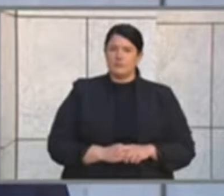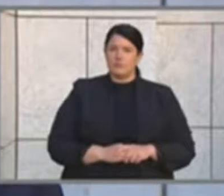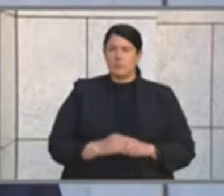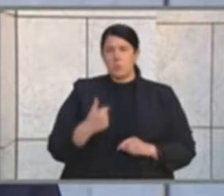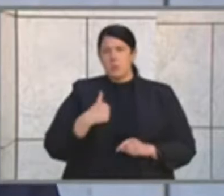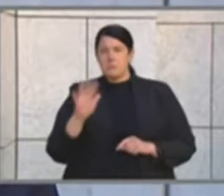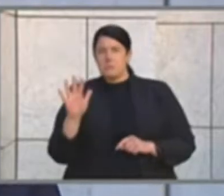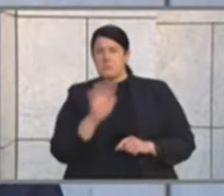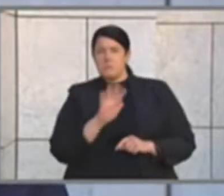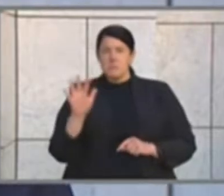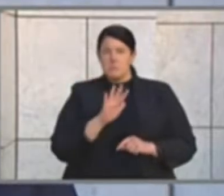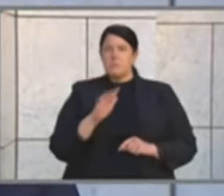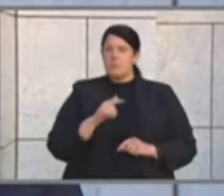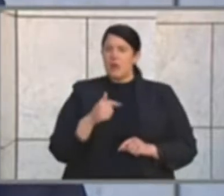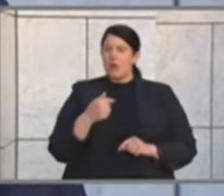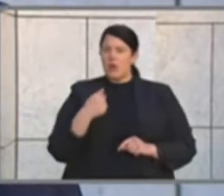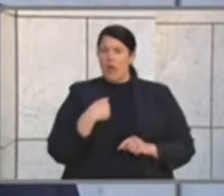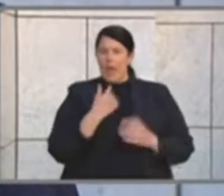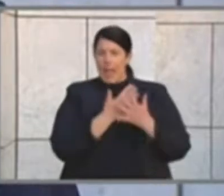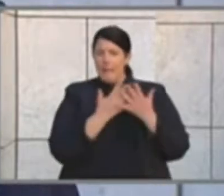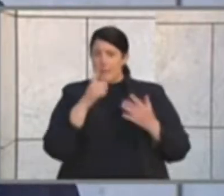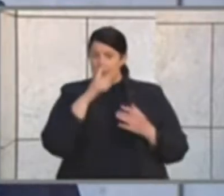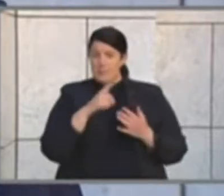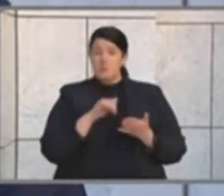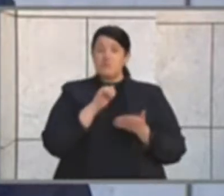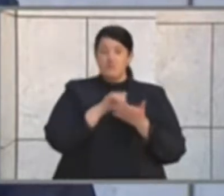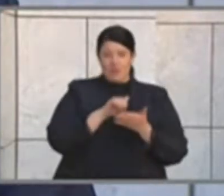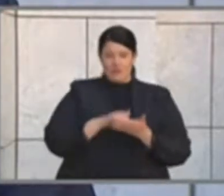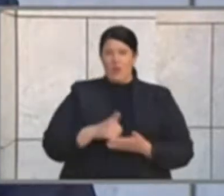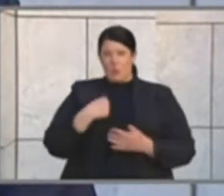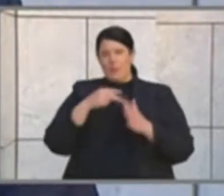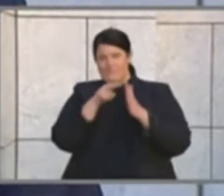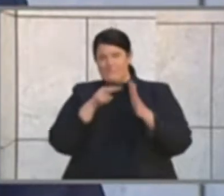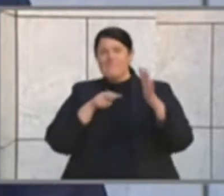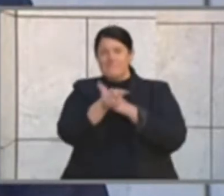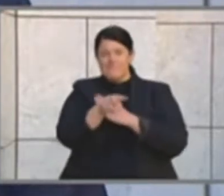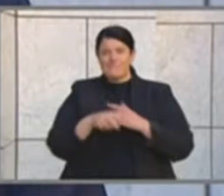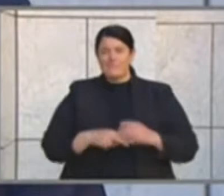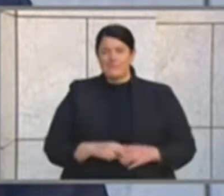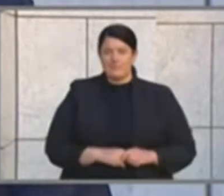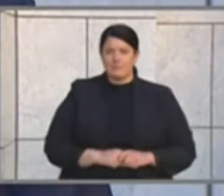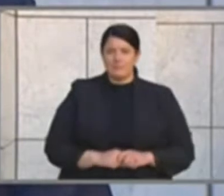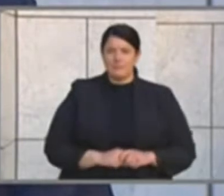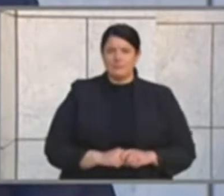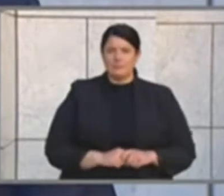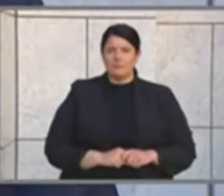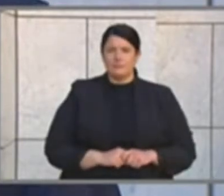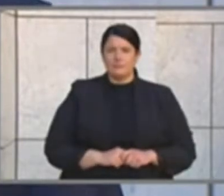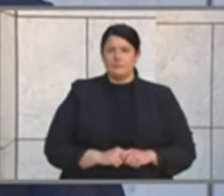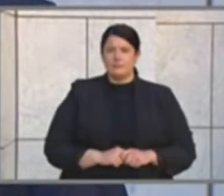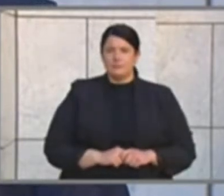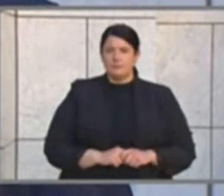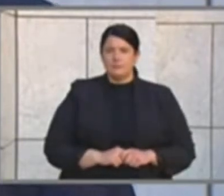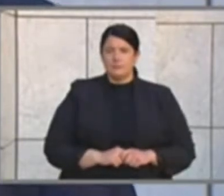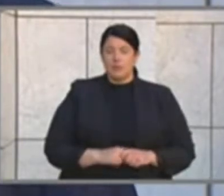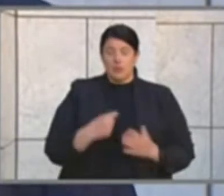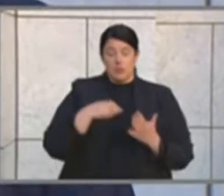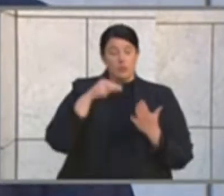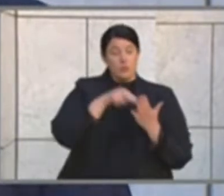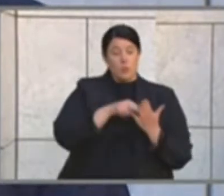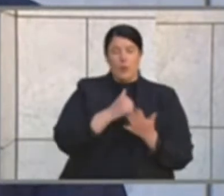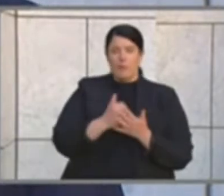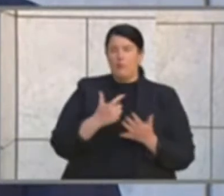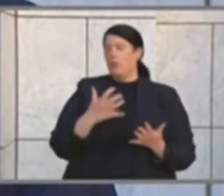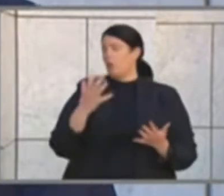a need of this order, and that has proved to be true. And they were hard numbers when we saw